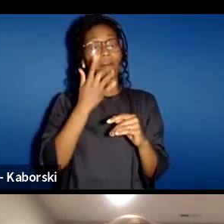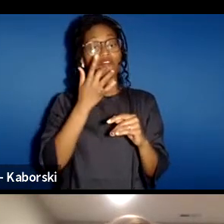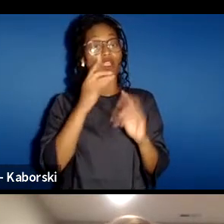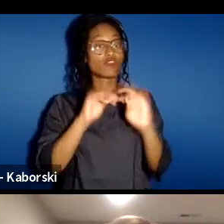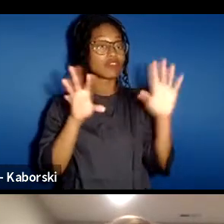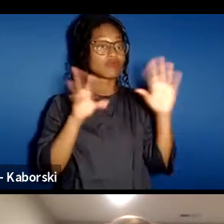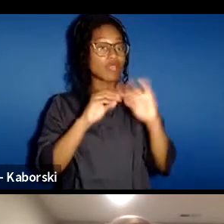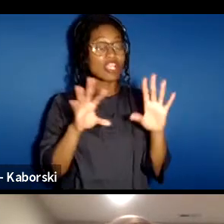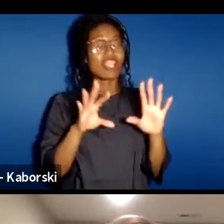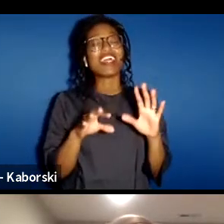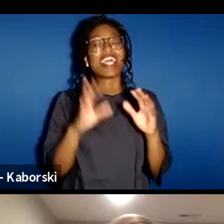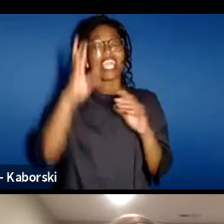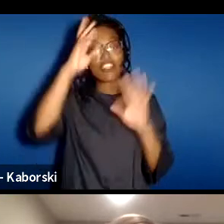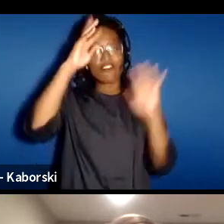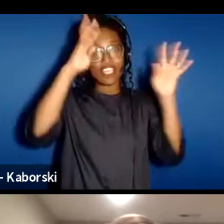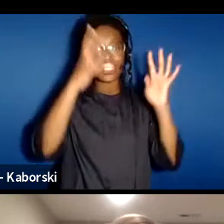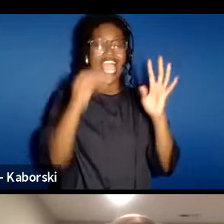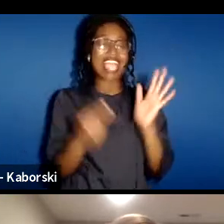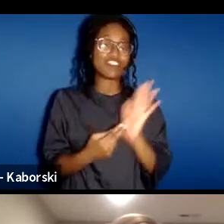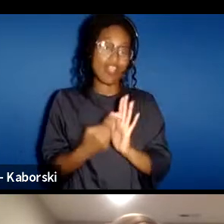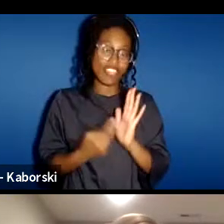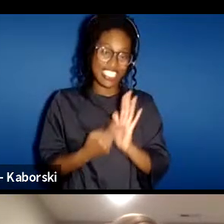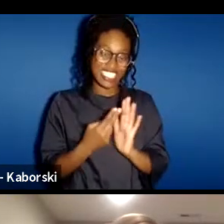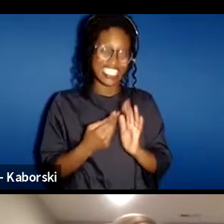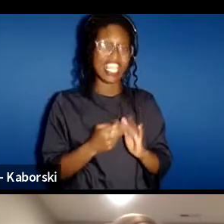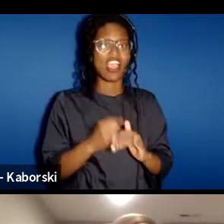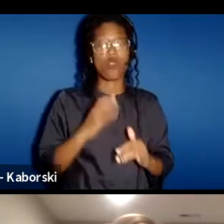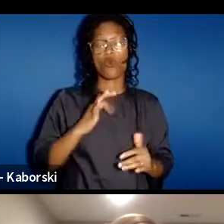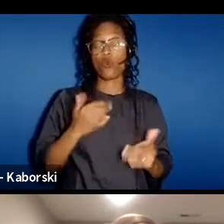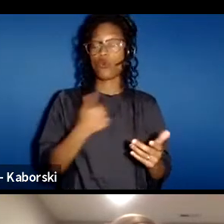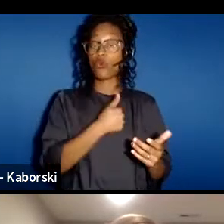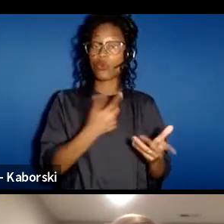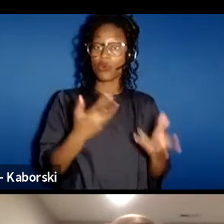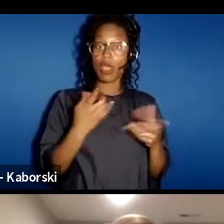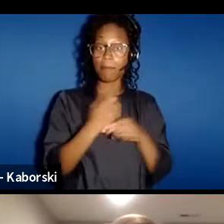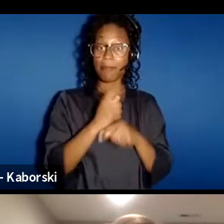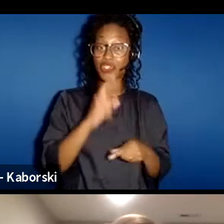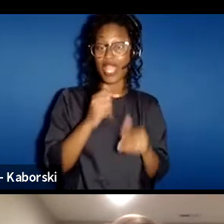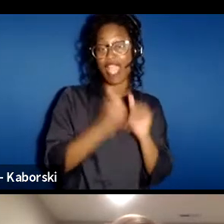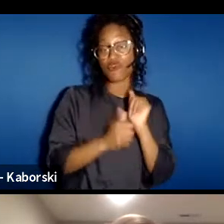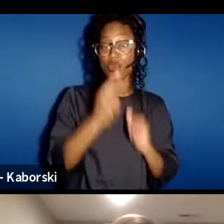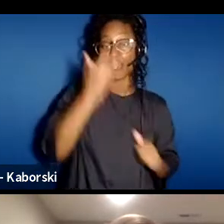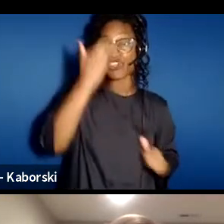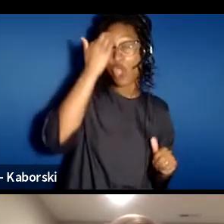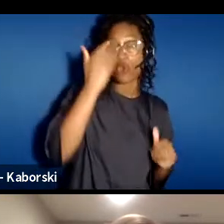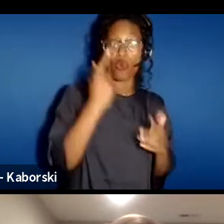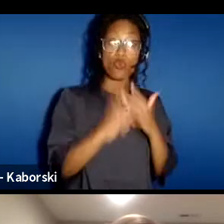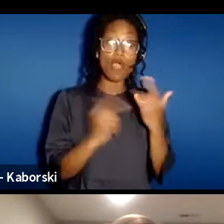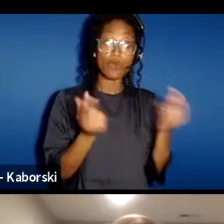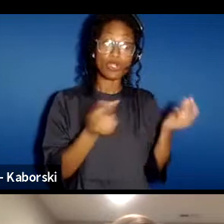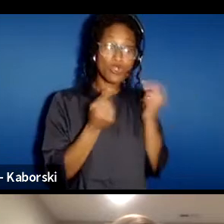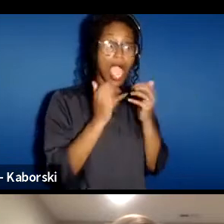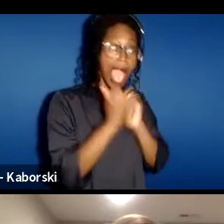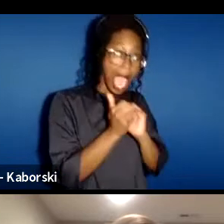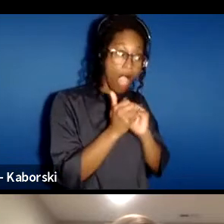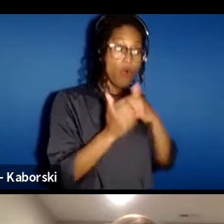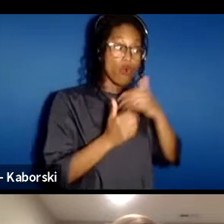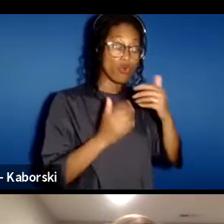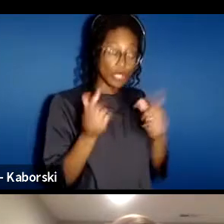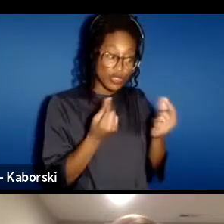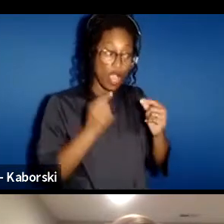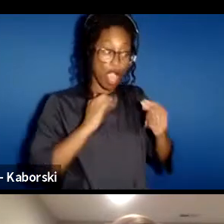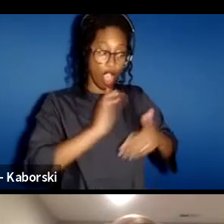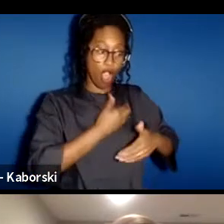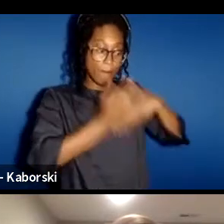innovation, and authenticity. And that we kind of want to make sure that everybody knows that what we're doing and how we're doing it, and